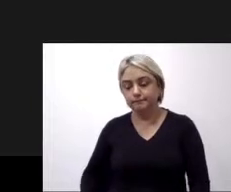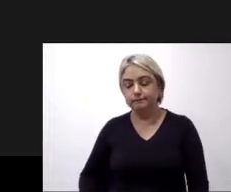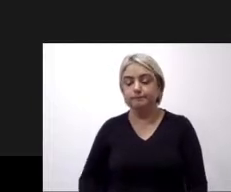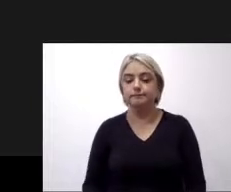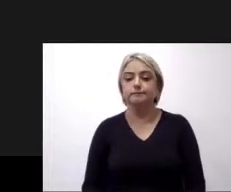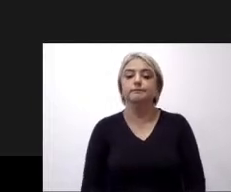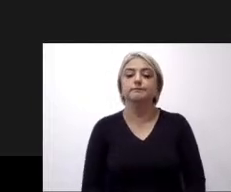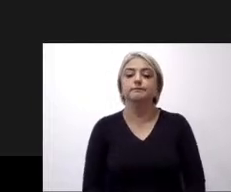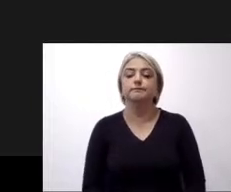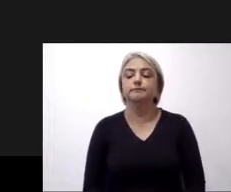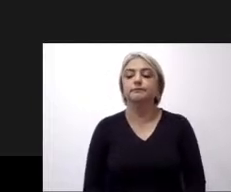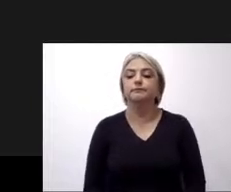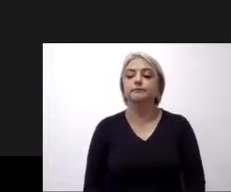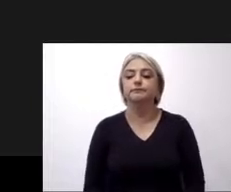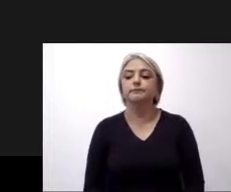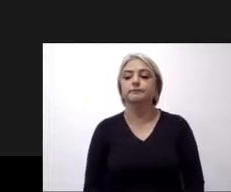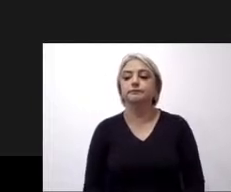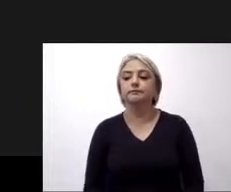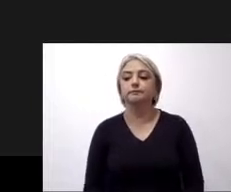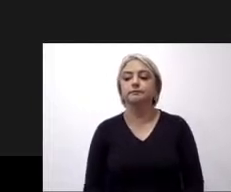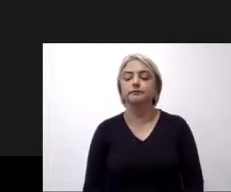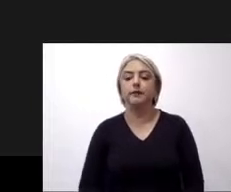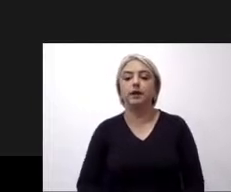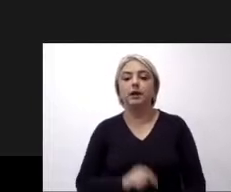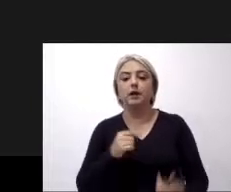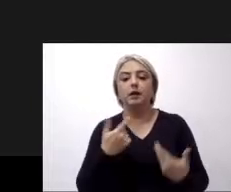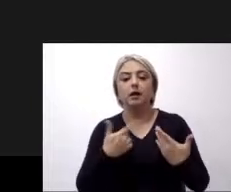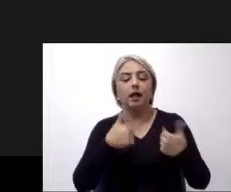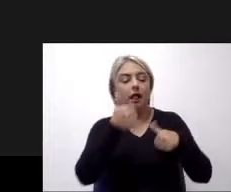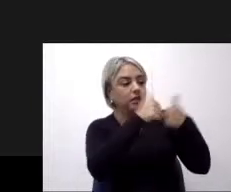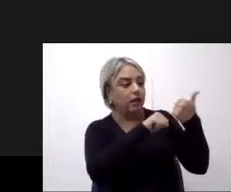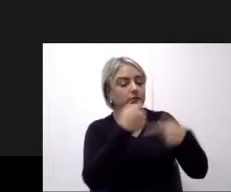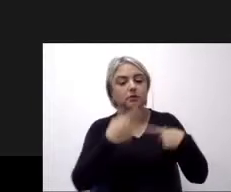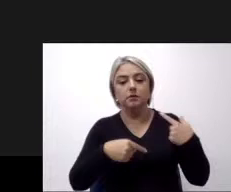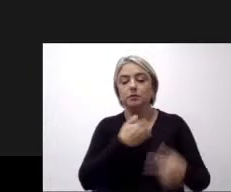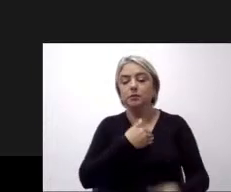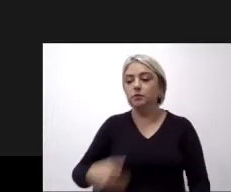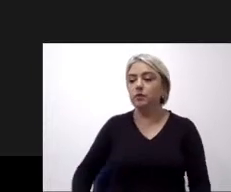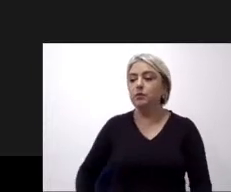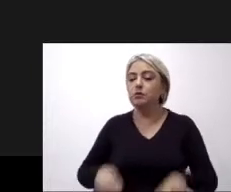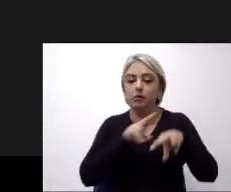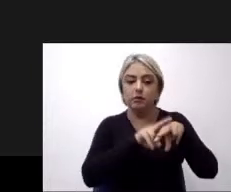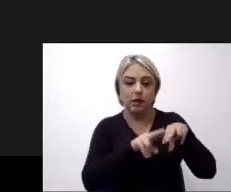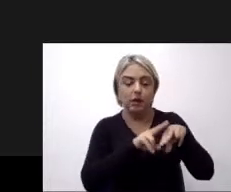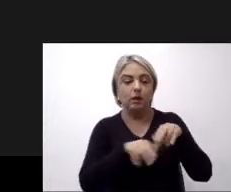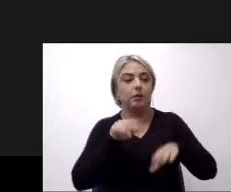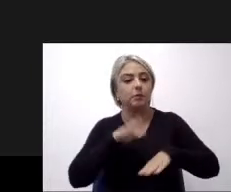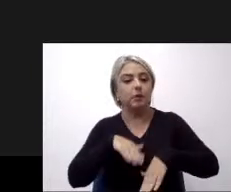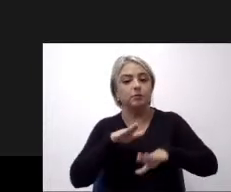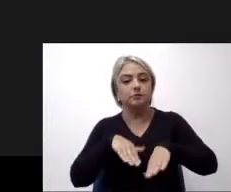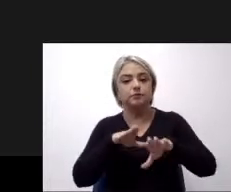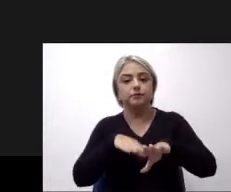In public policy analysis, gender can be mobilized as an analytical category.